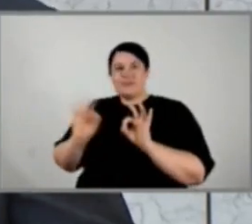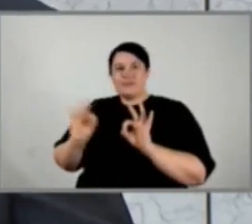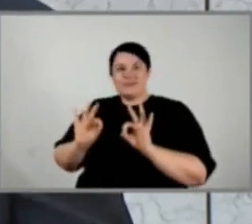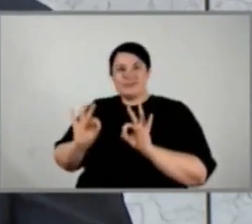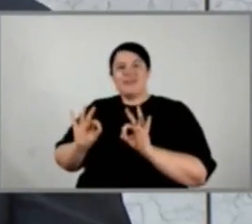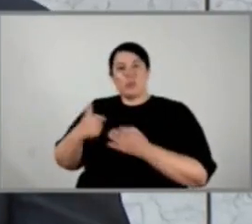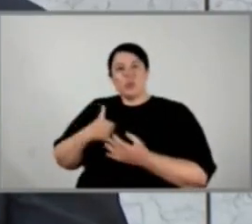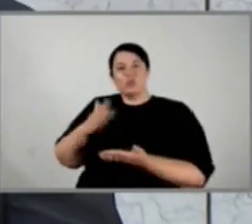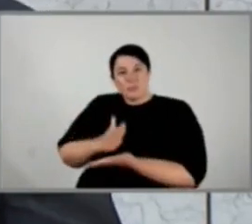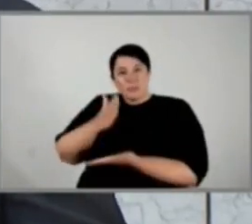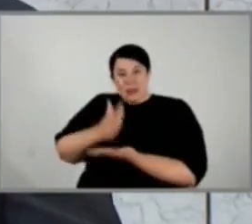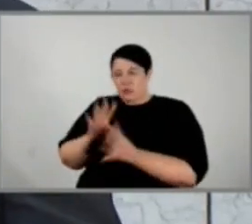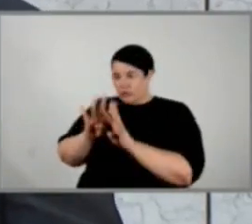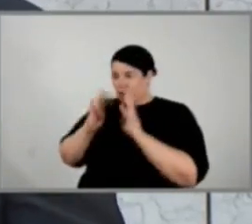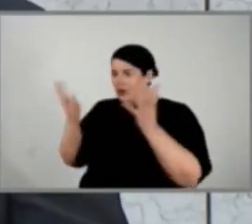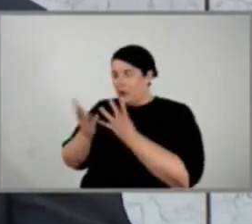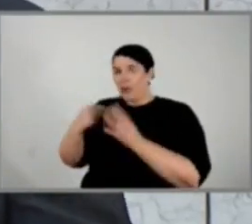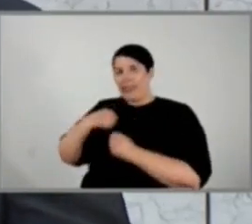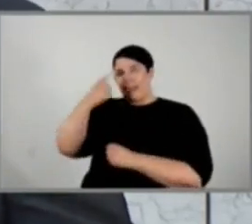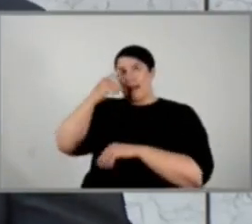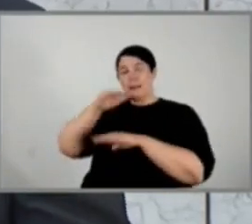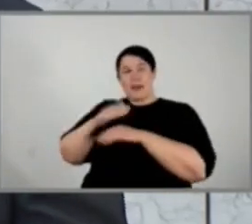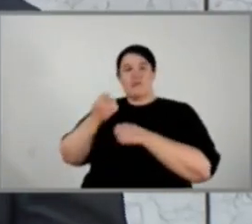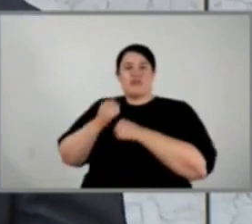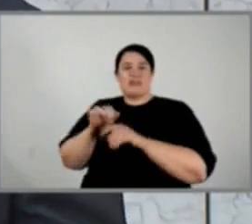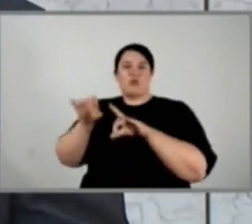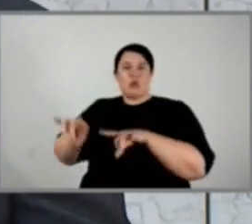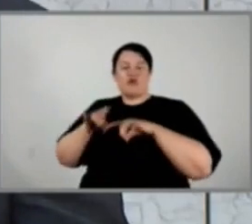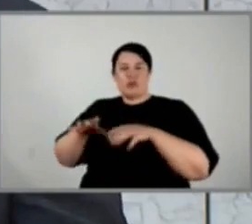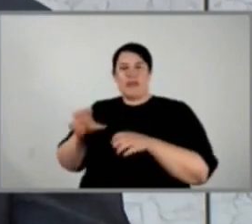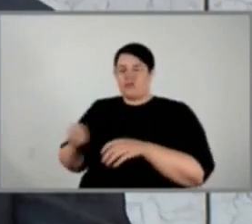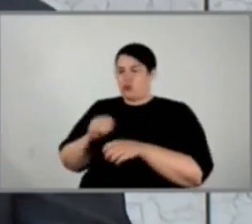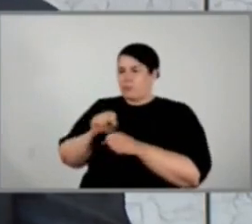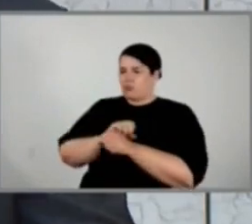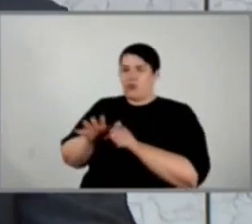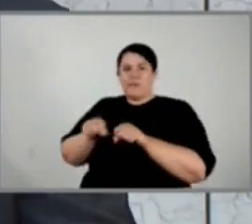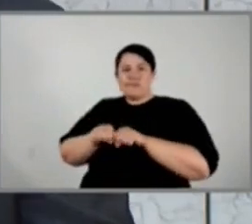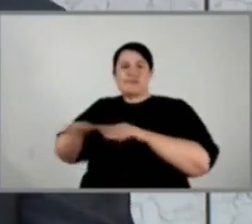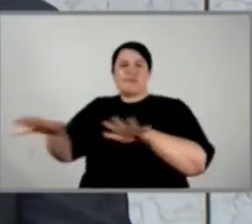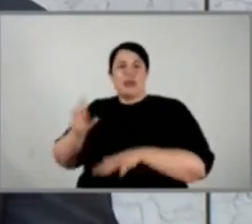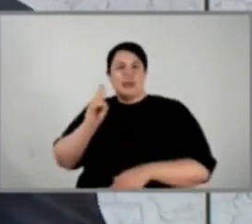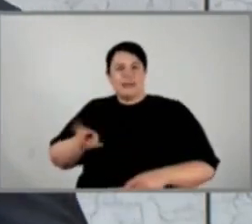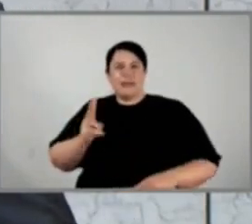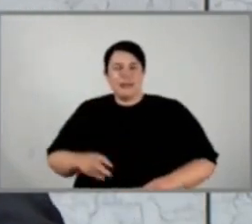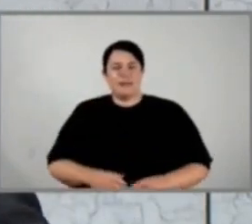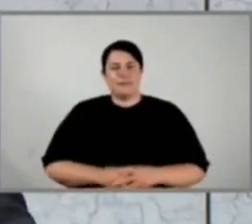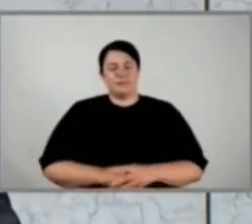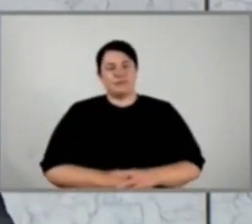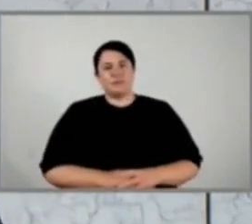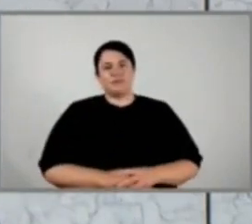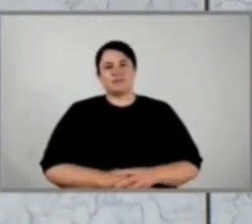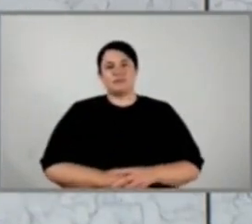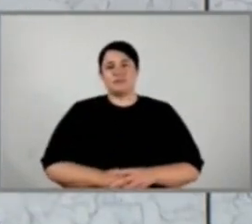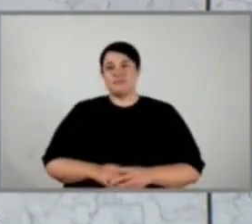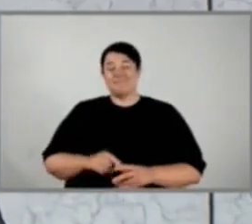view of the National Cabinet, that input is necessary. I mean, there's a spectrum. Of course, Western